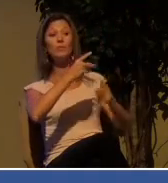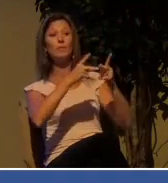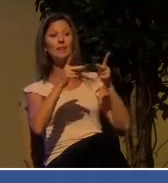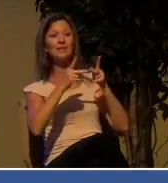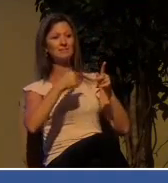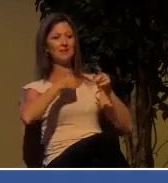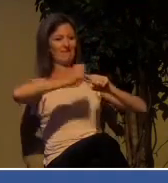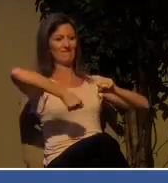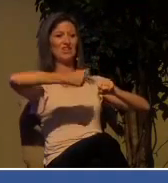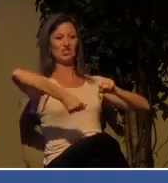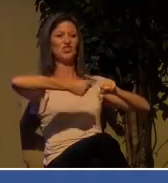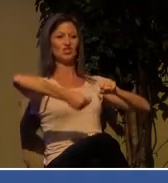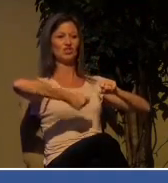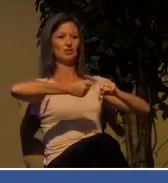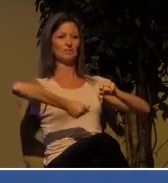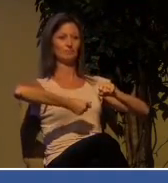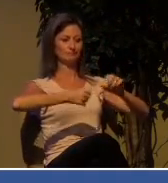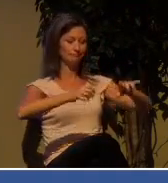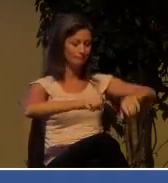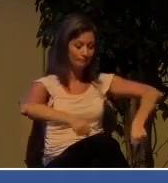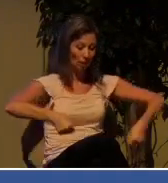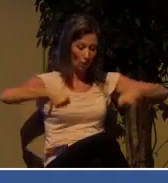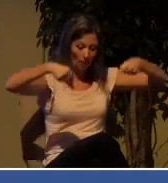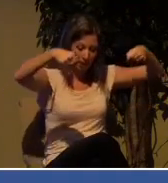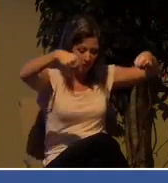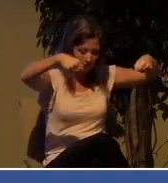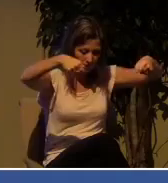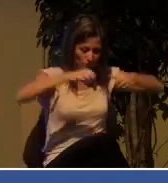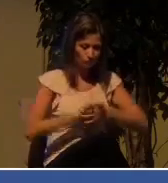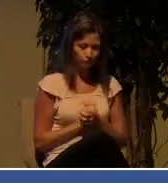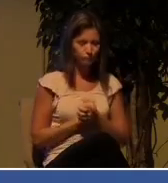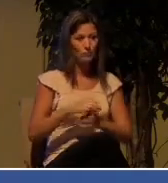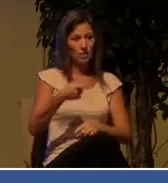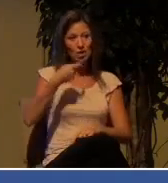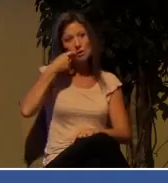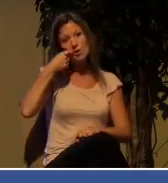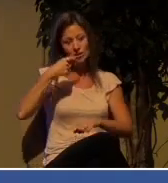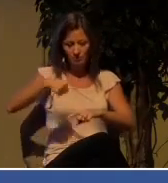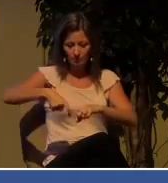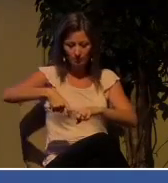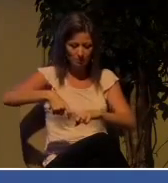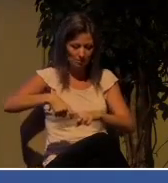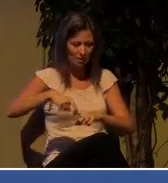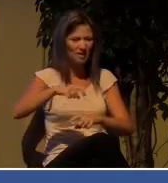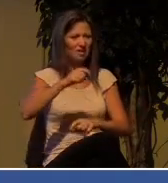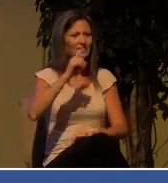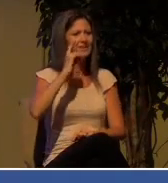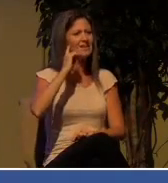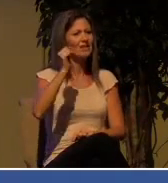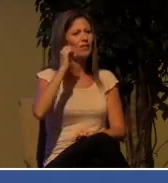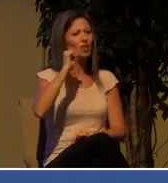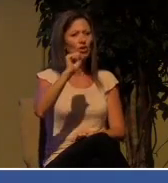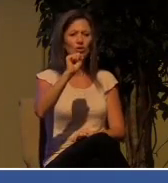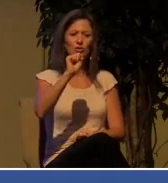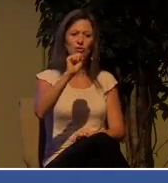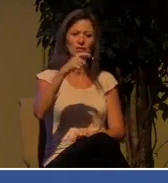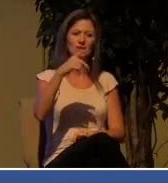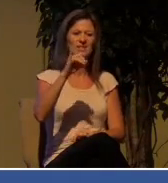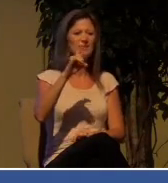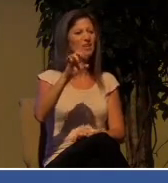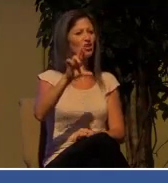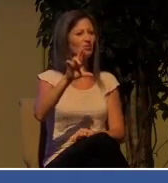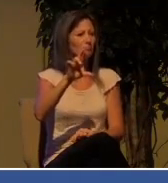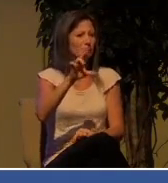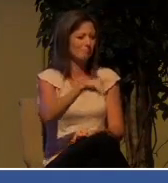got there, opened my tackle box, and I took a look in, and I pulled out a silver spinner, put it on the end of my